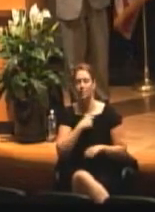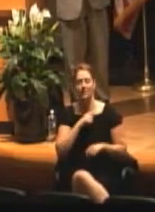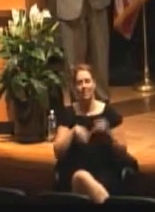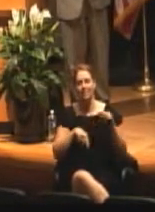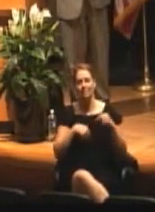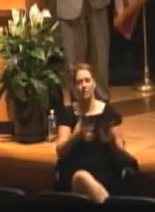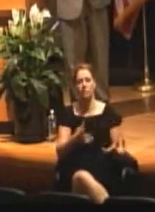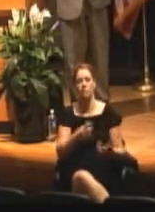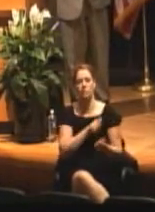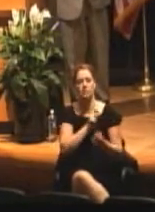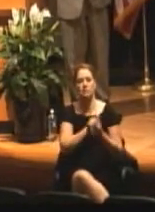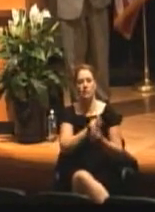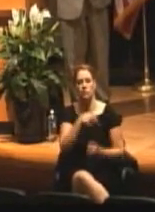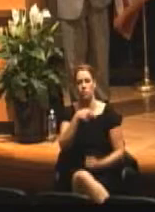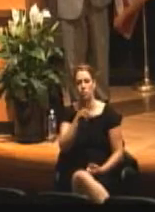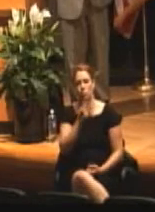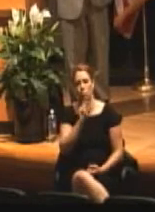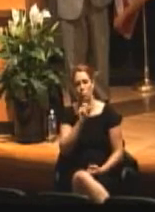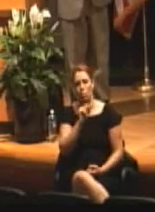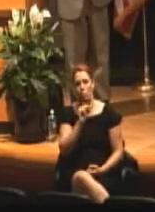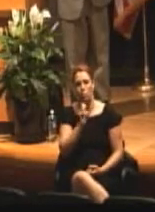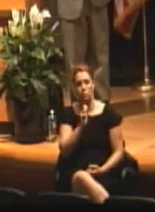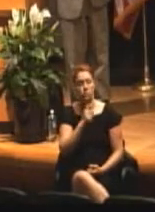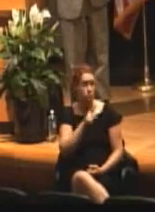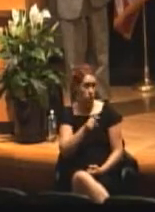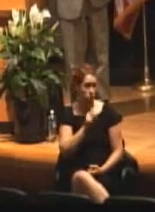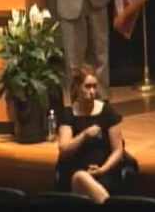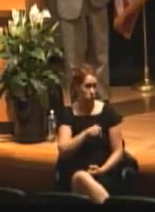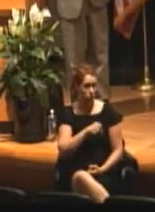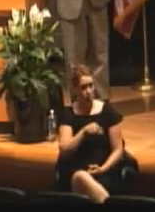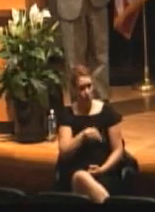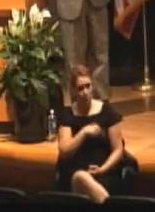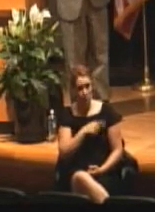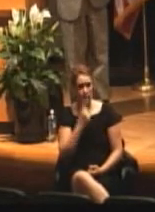you could qualify for, say,